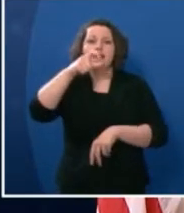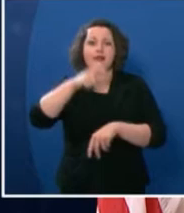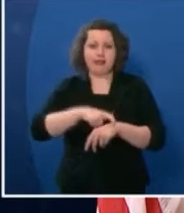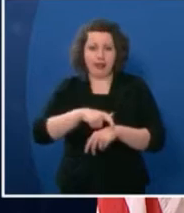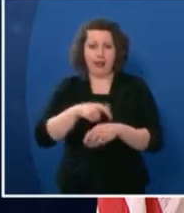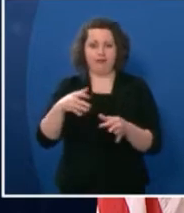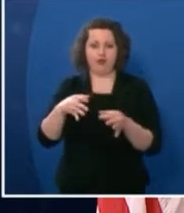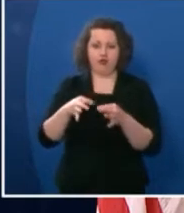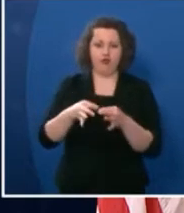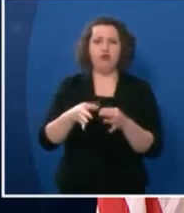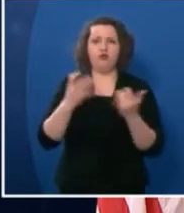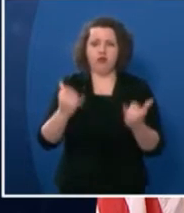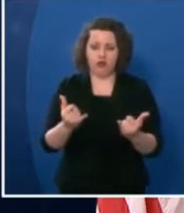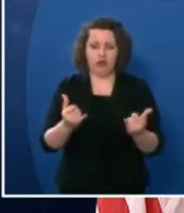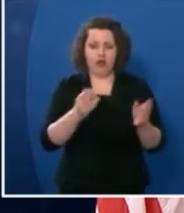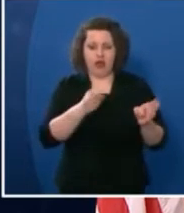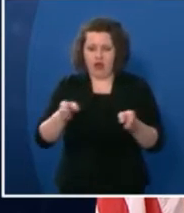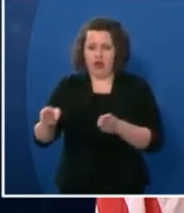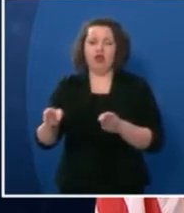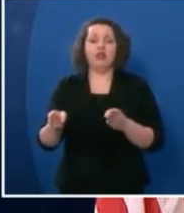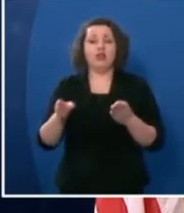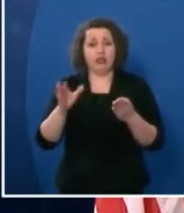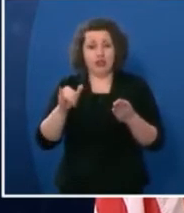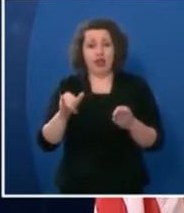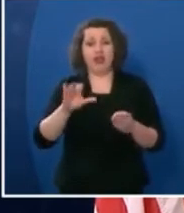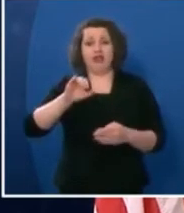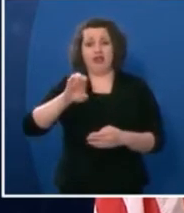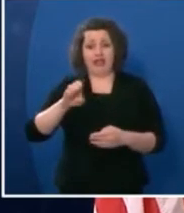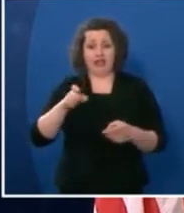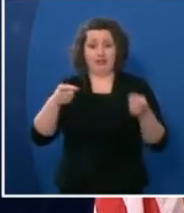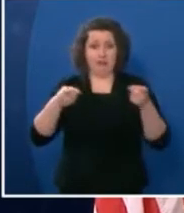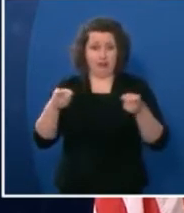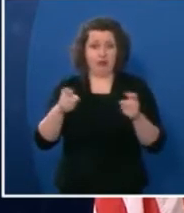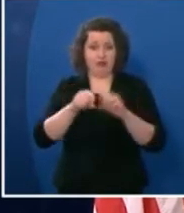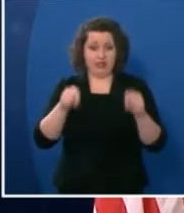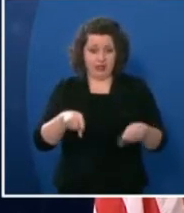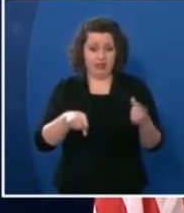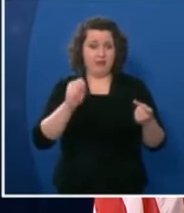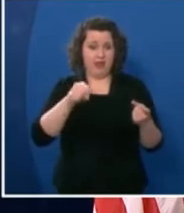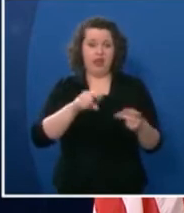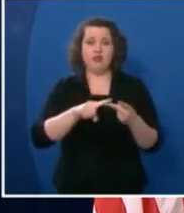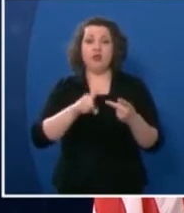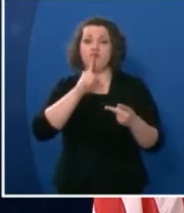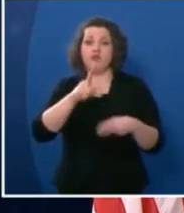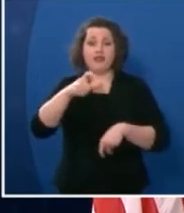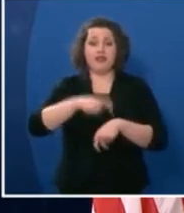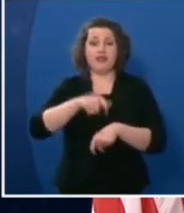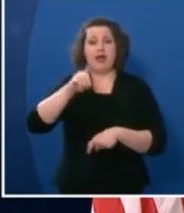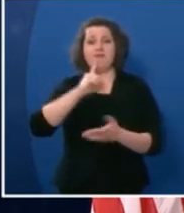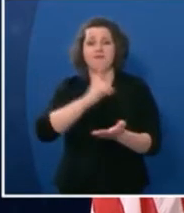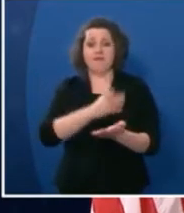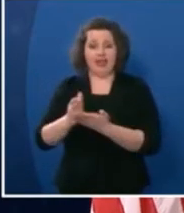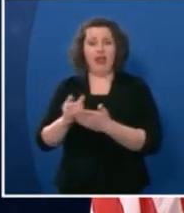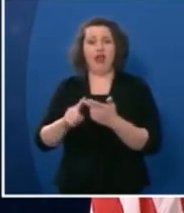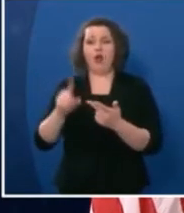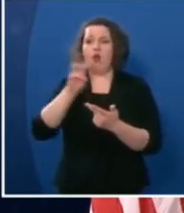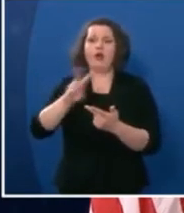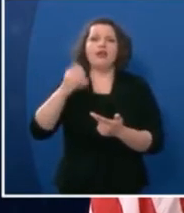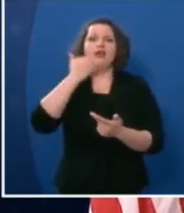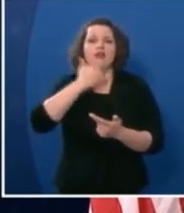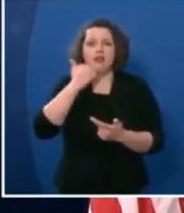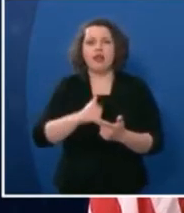table. Not only a comprehensive case management system, real-time data, a website that every day is providing more